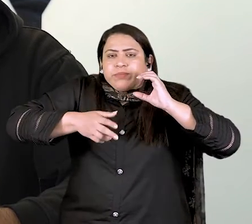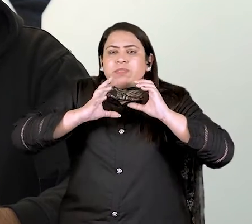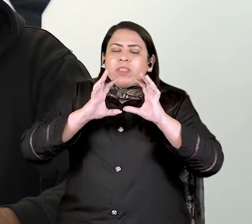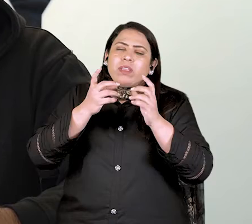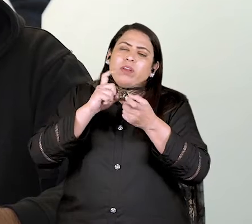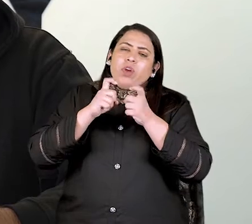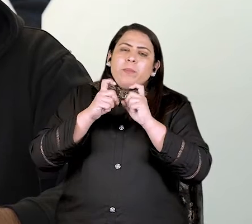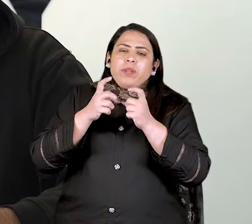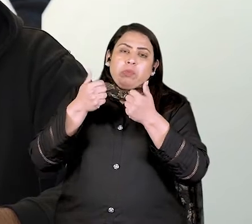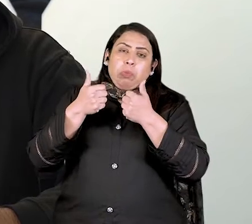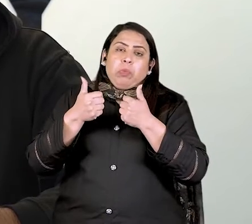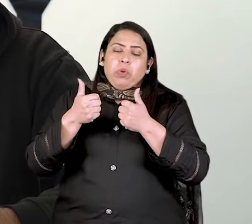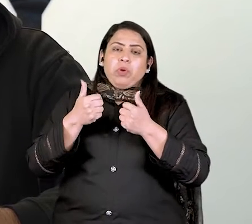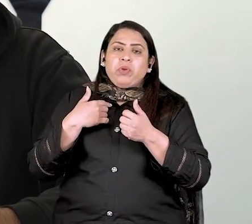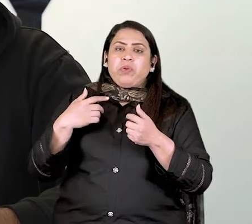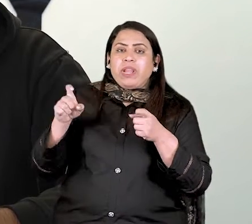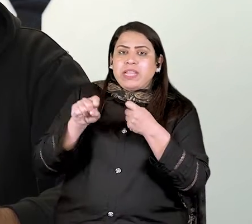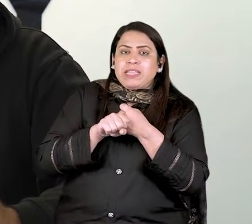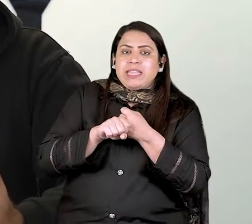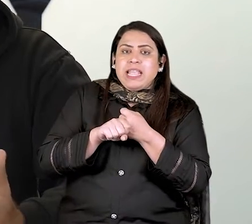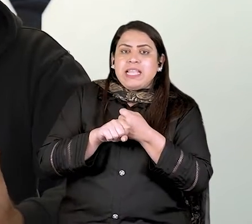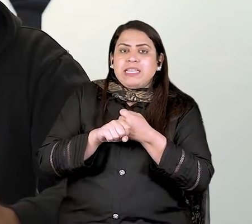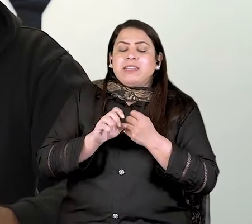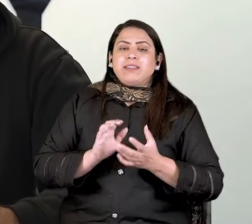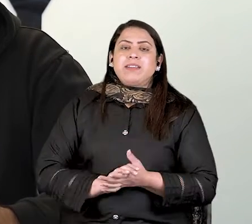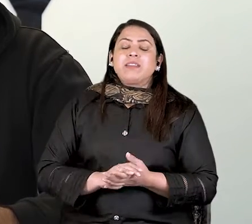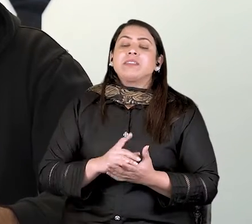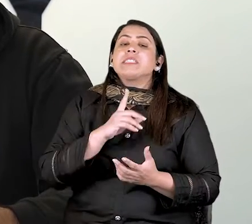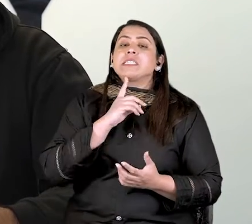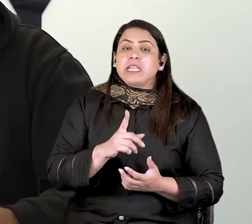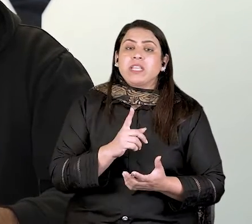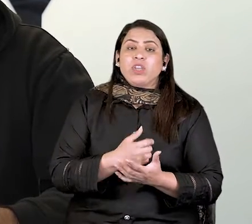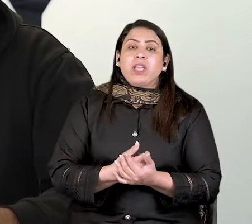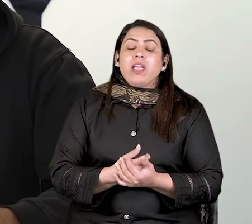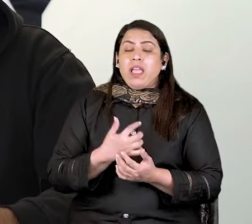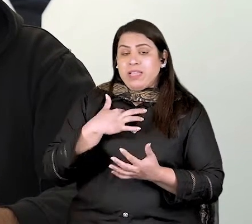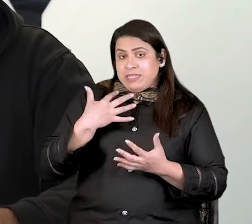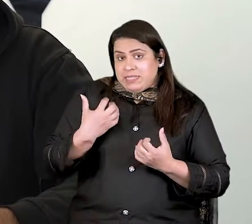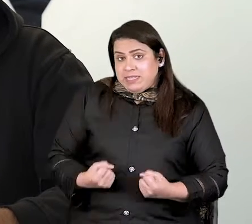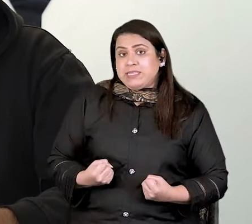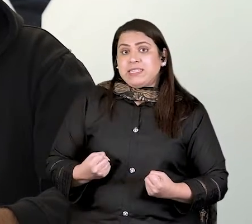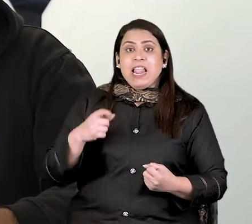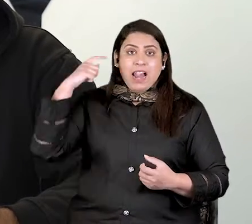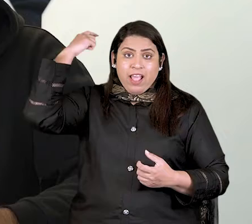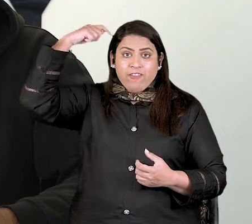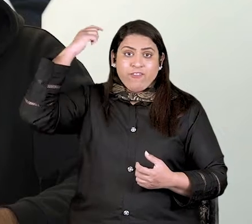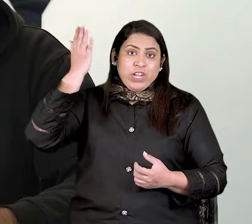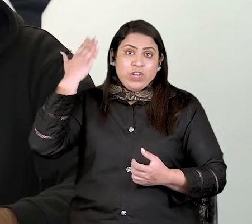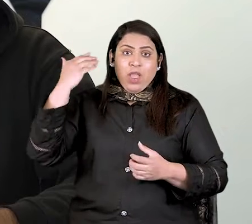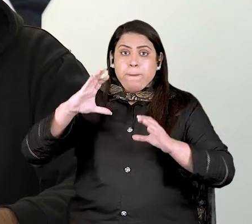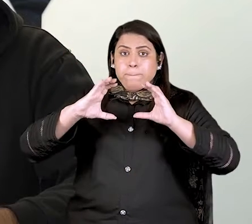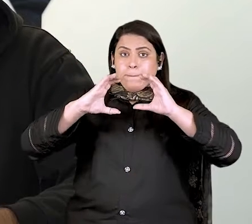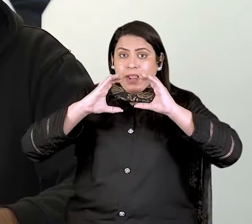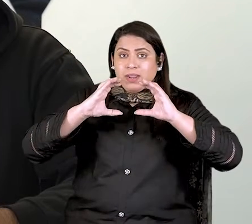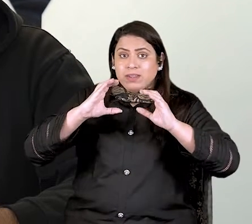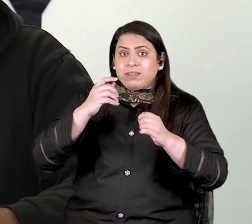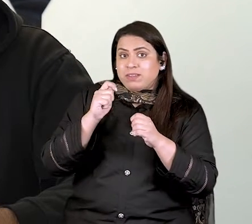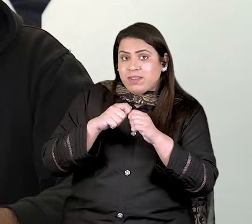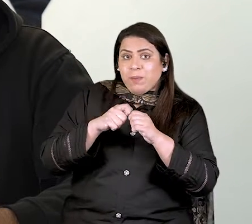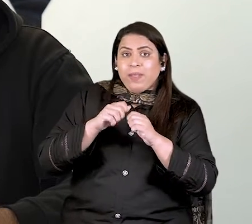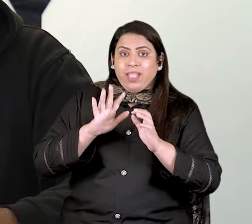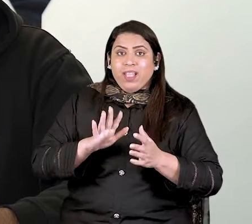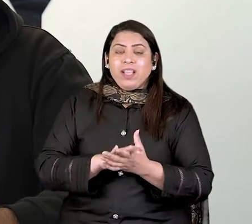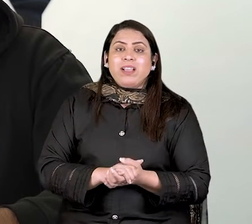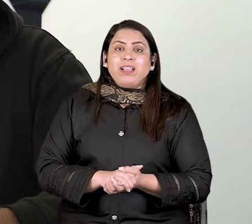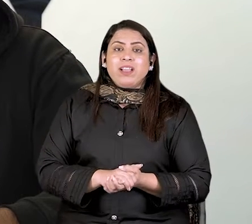burger patty, Oh, yes. So it's very special, it's very juicy. Honestly, hats off to Jawad for that combination. I was on 4, he